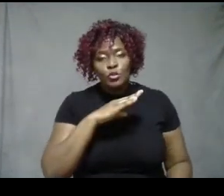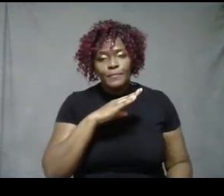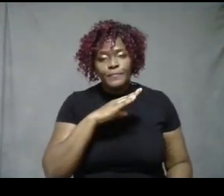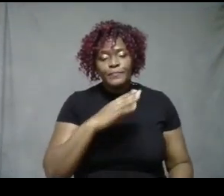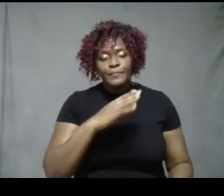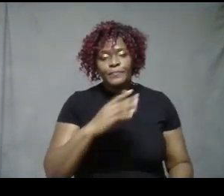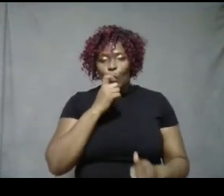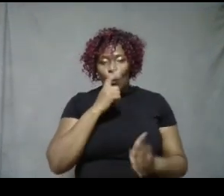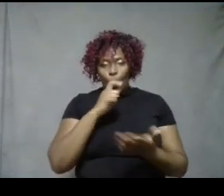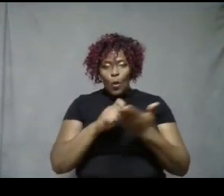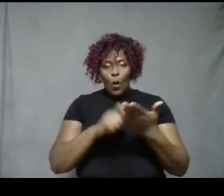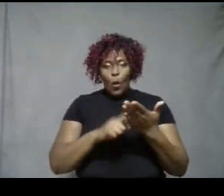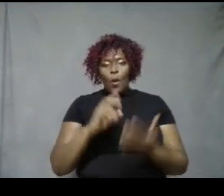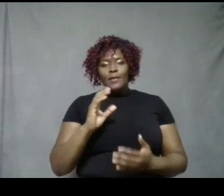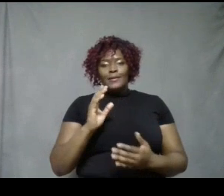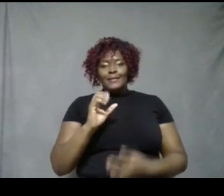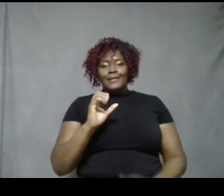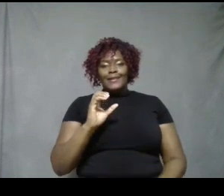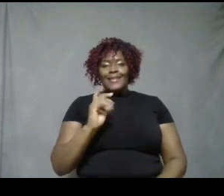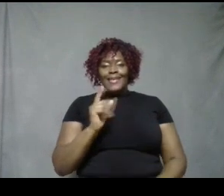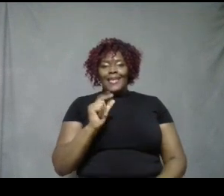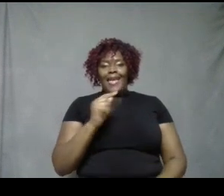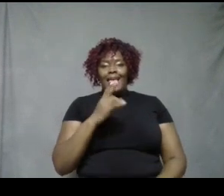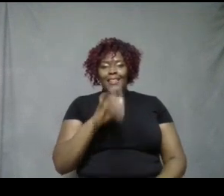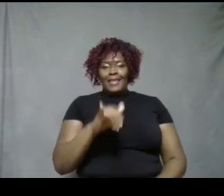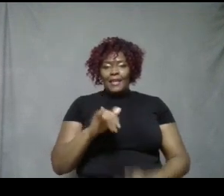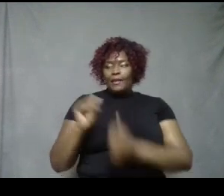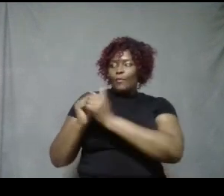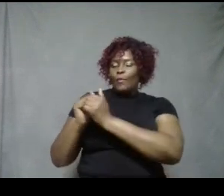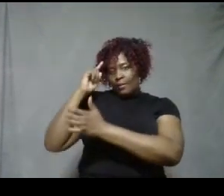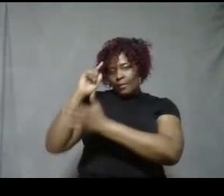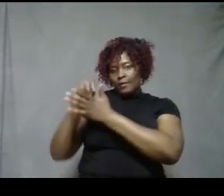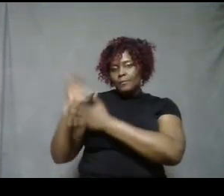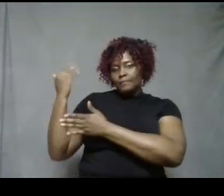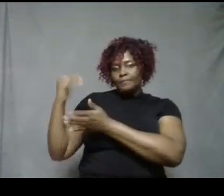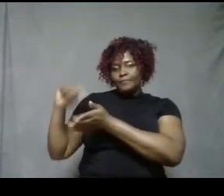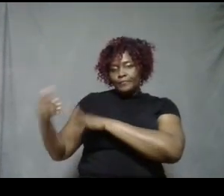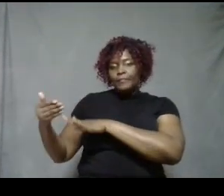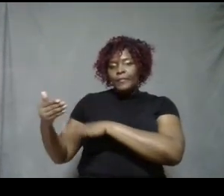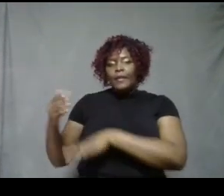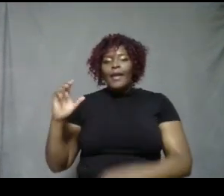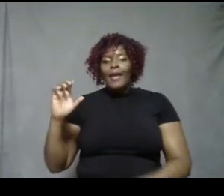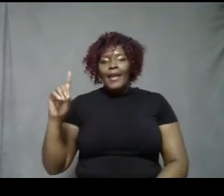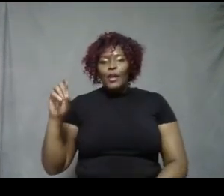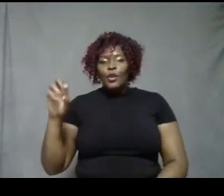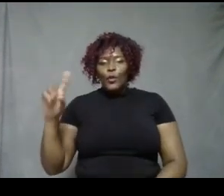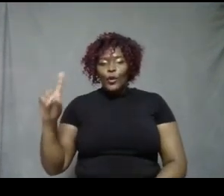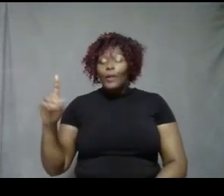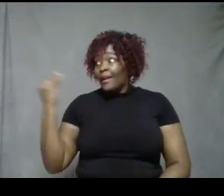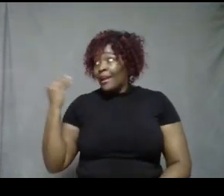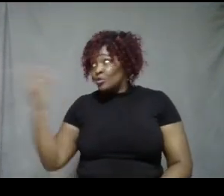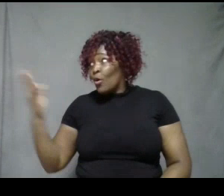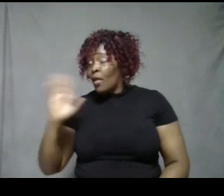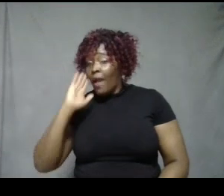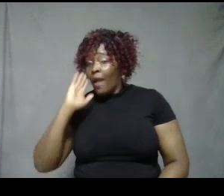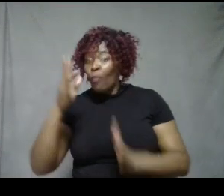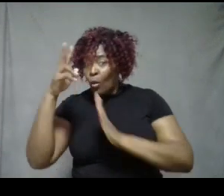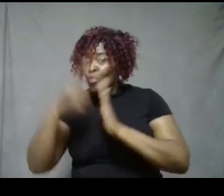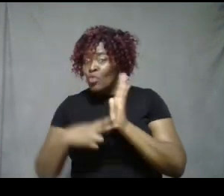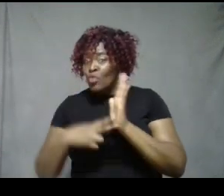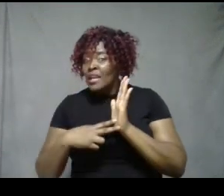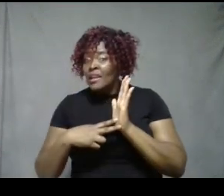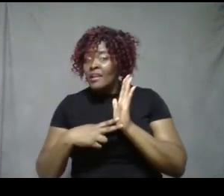of the late Edward M. Harris. I told Mrs. Harris that I will appear tonight to read this into the records because word around